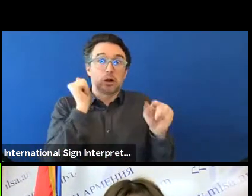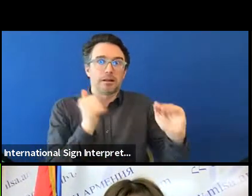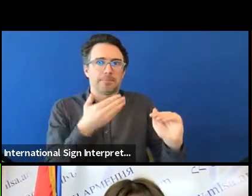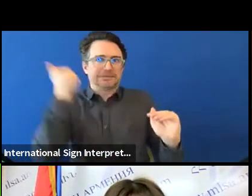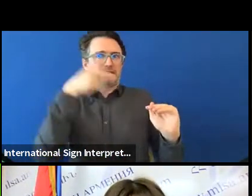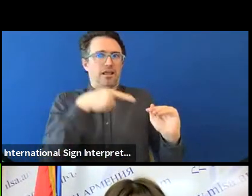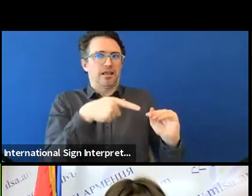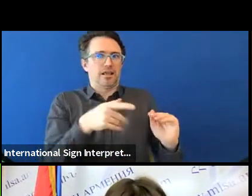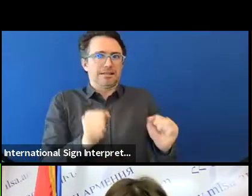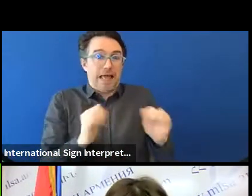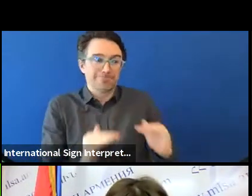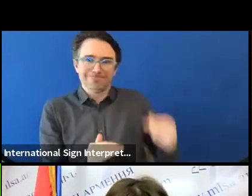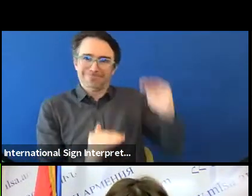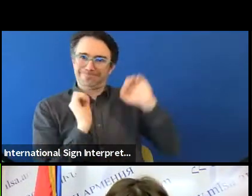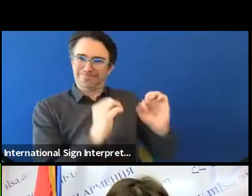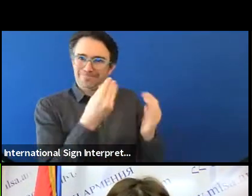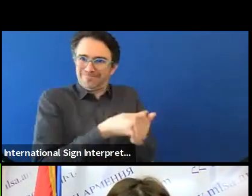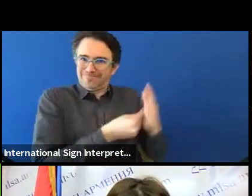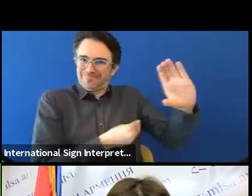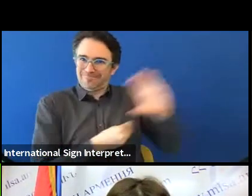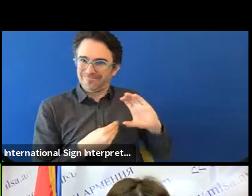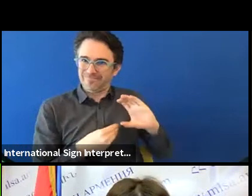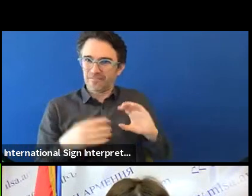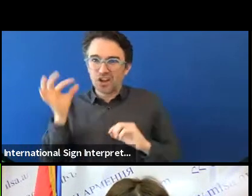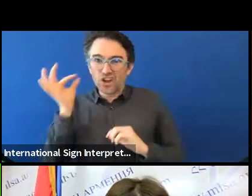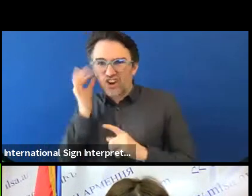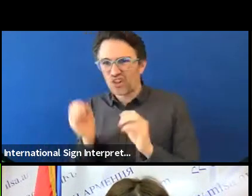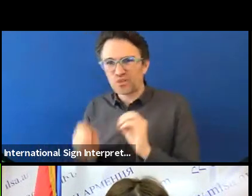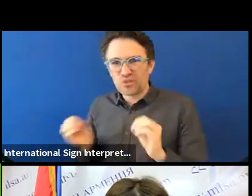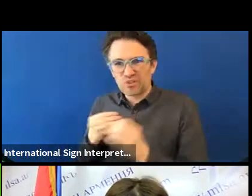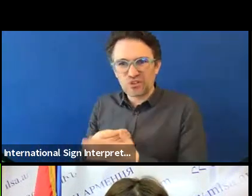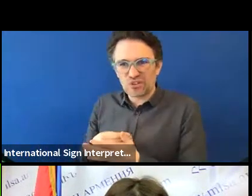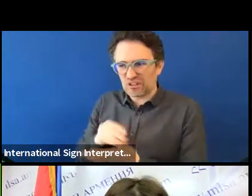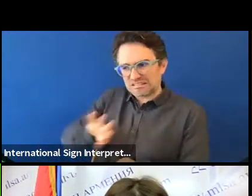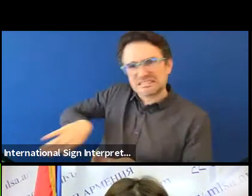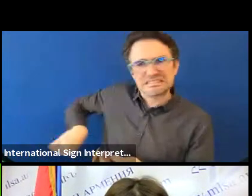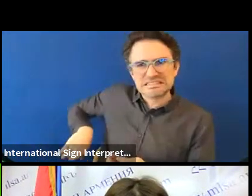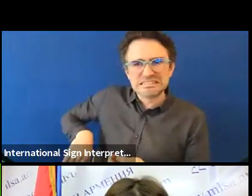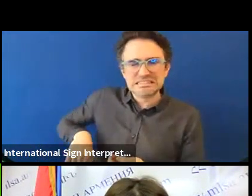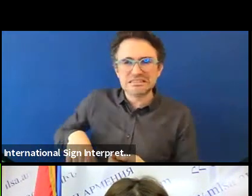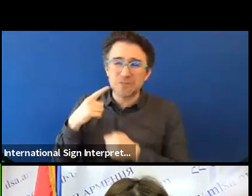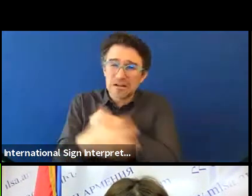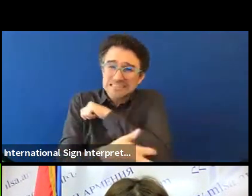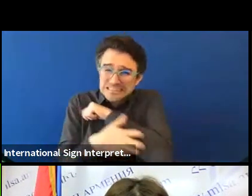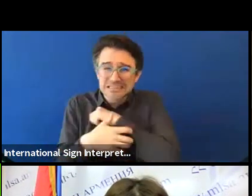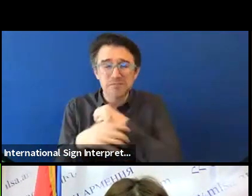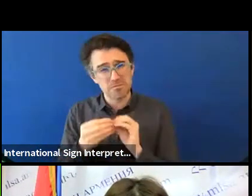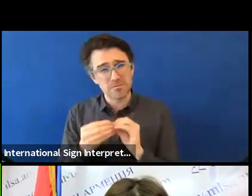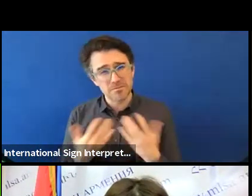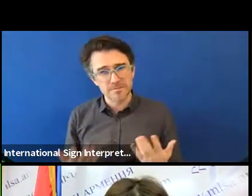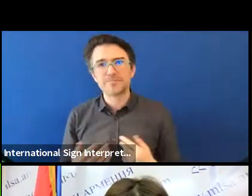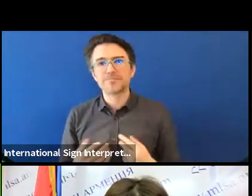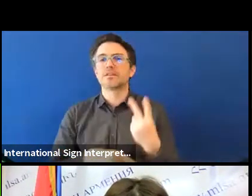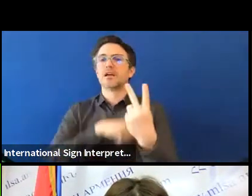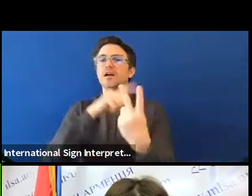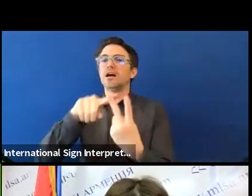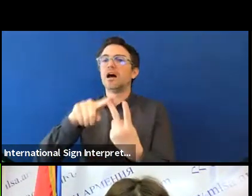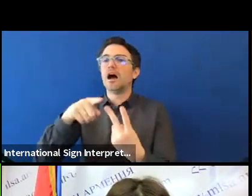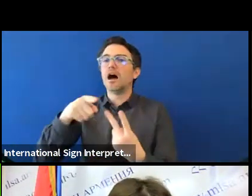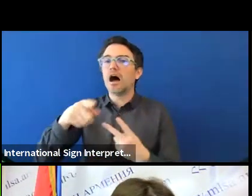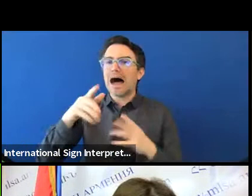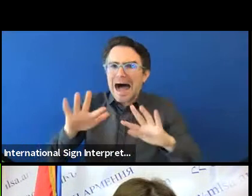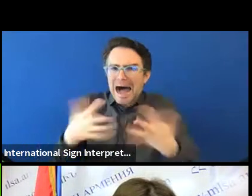people are not convinced that this is not the right thing to do, they will find a way to do